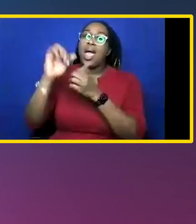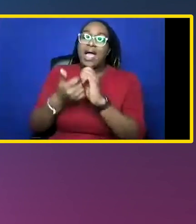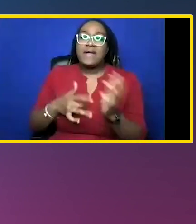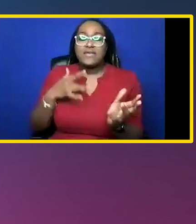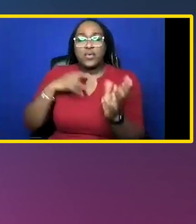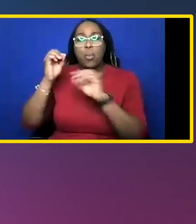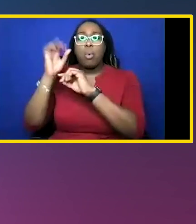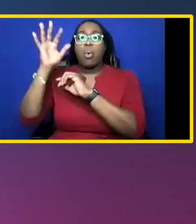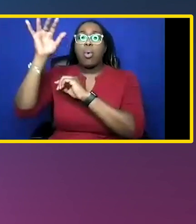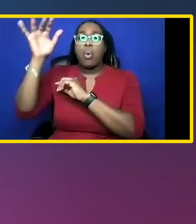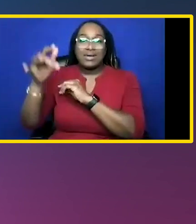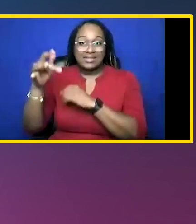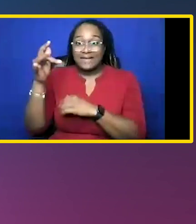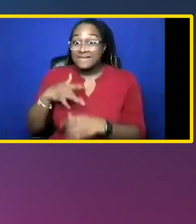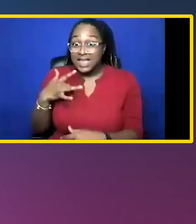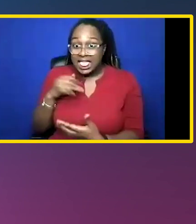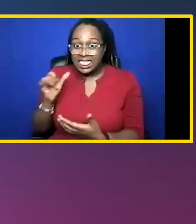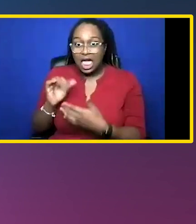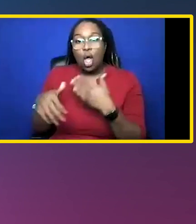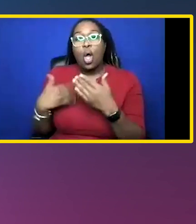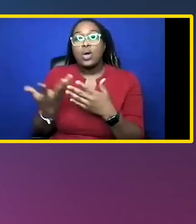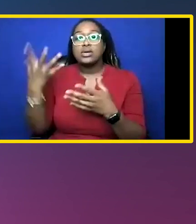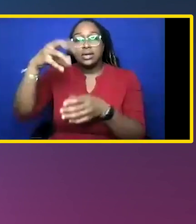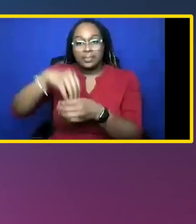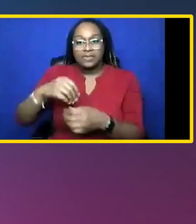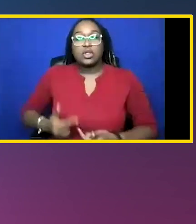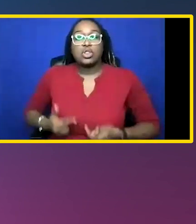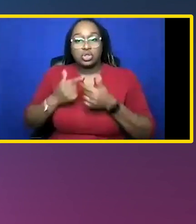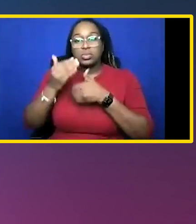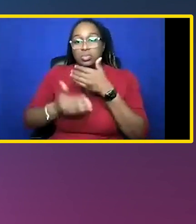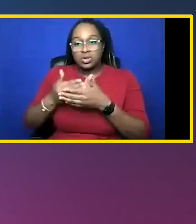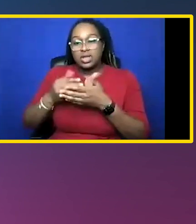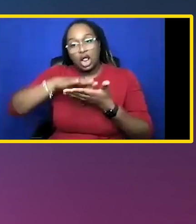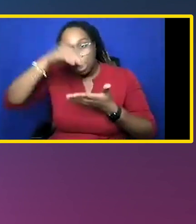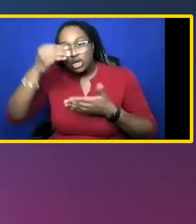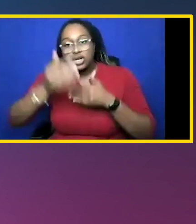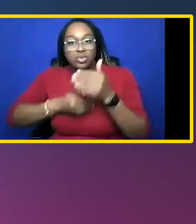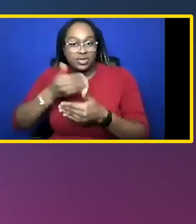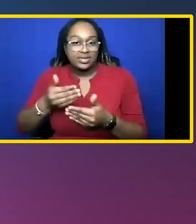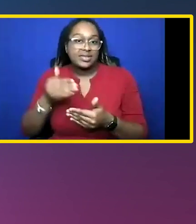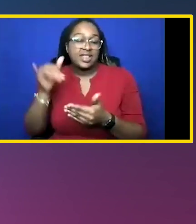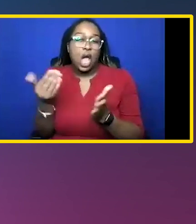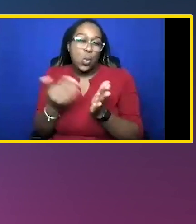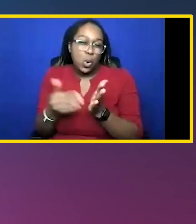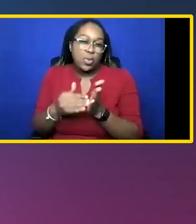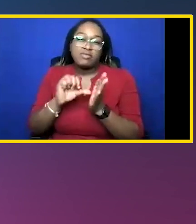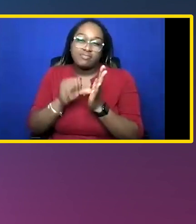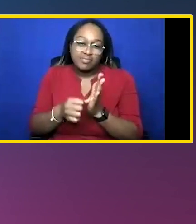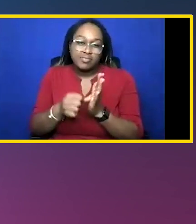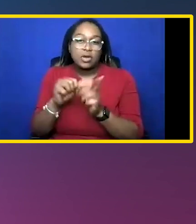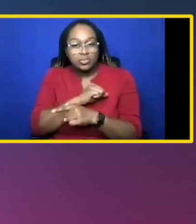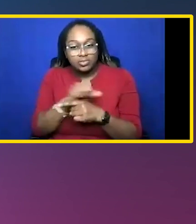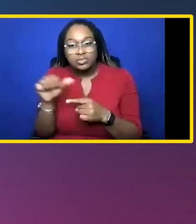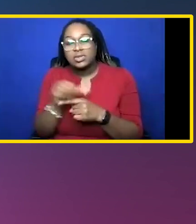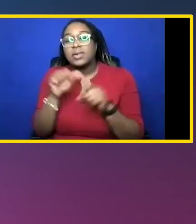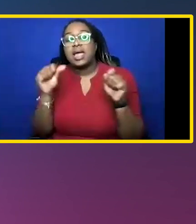leaving your fingers. You need all of that. All of that is part of the learning process. And then you need repeated reinforced practice